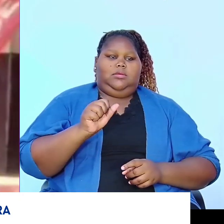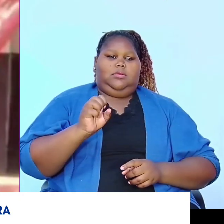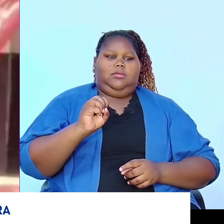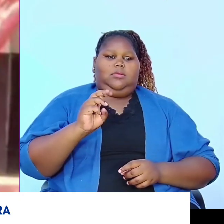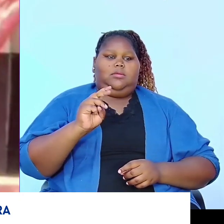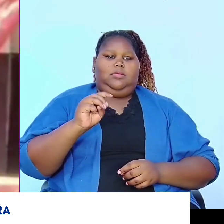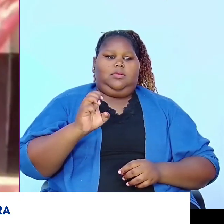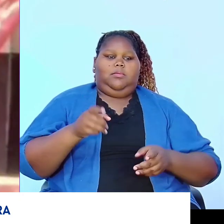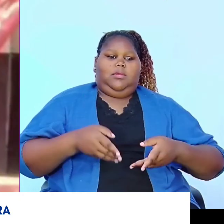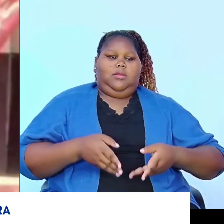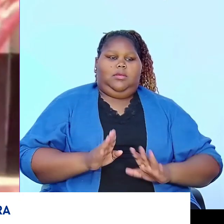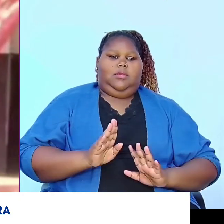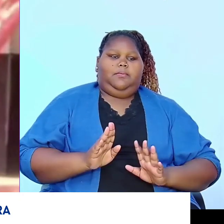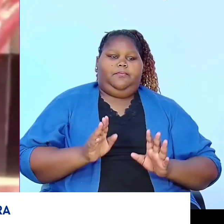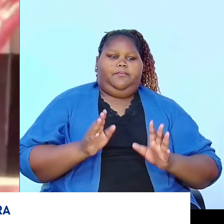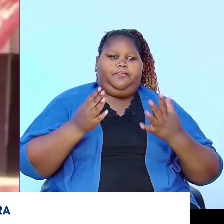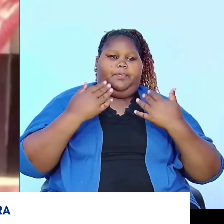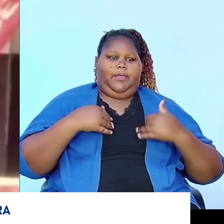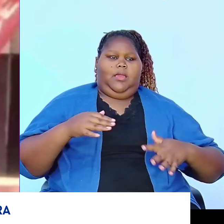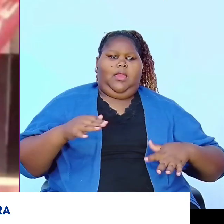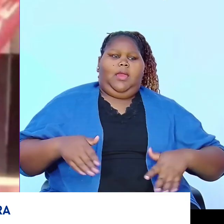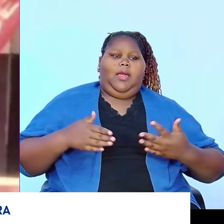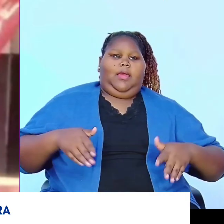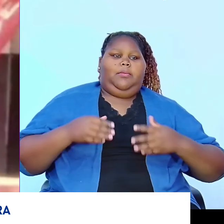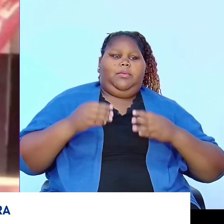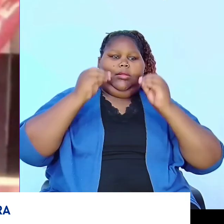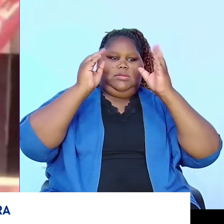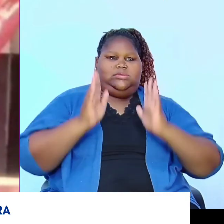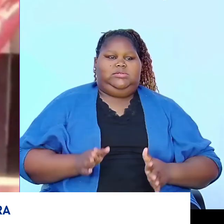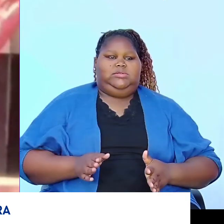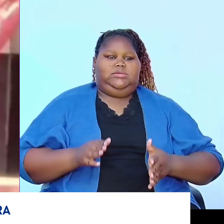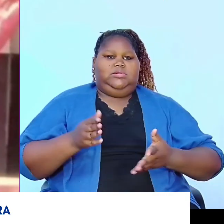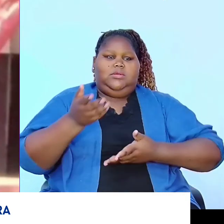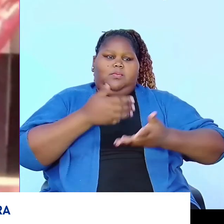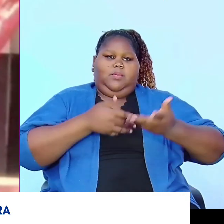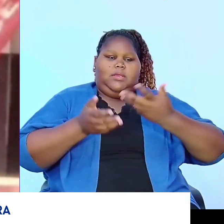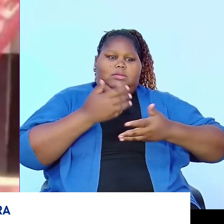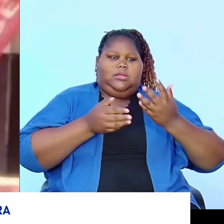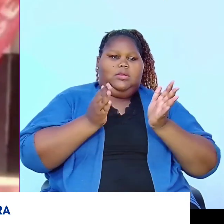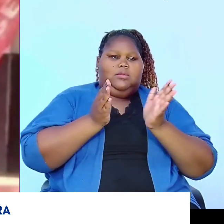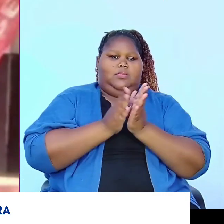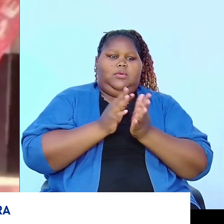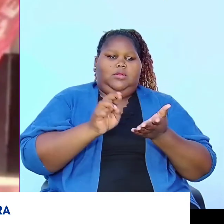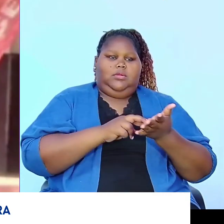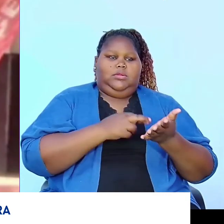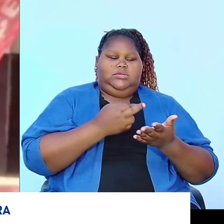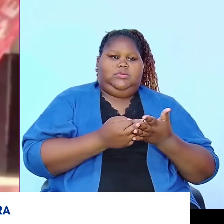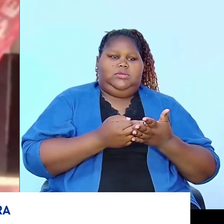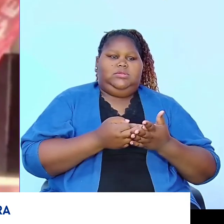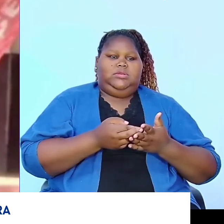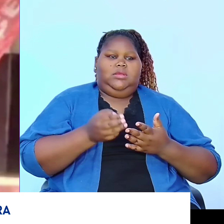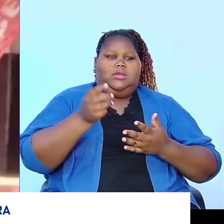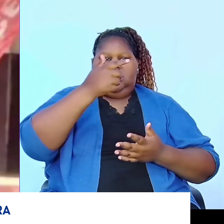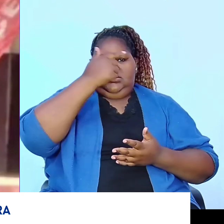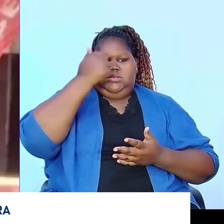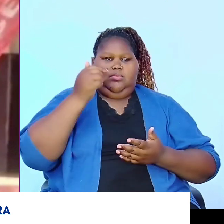I'm happy that my teachers have also interacted with the resources because some we have, some we